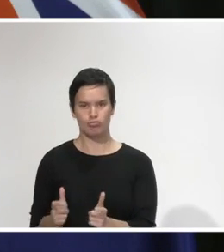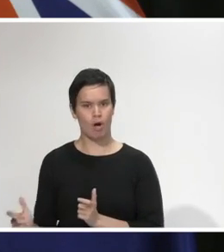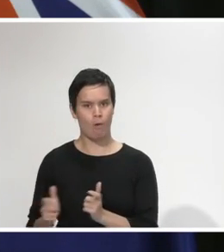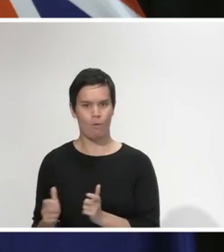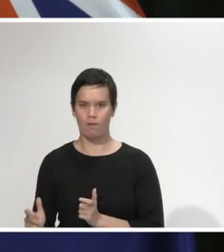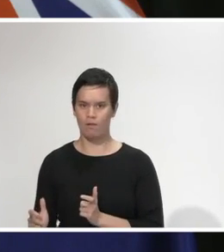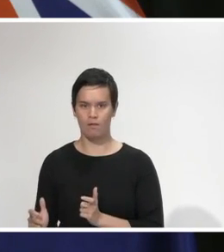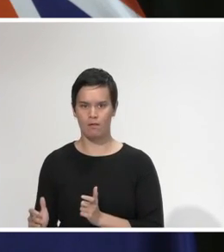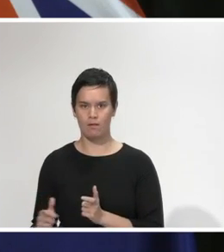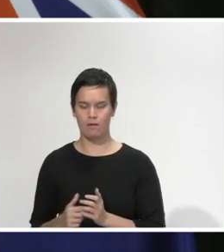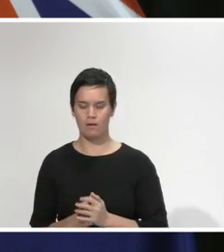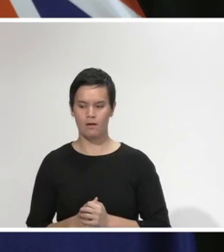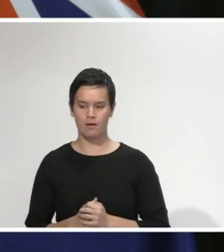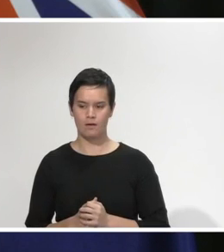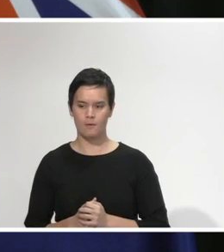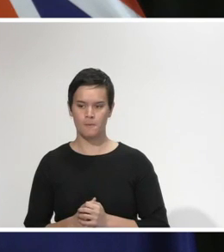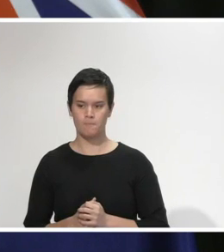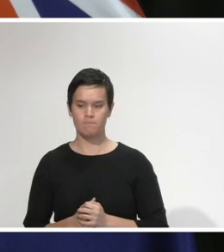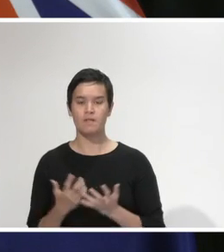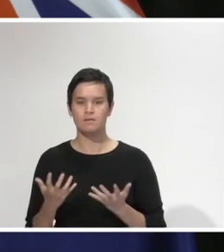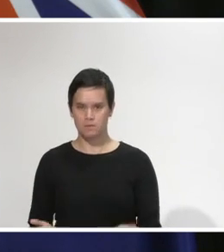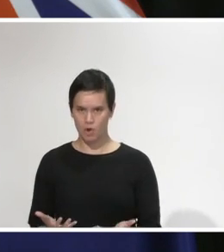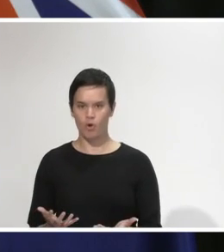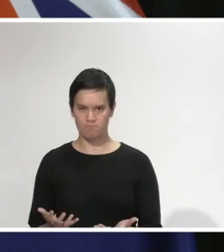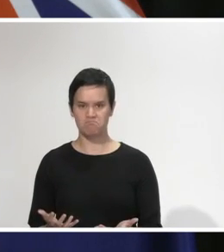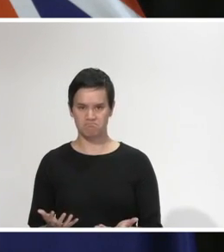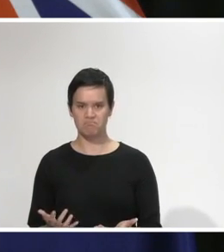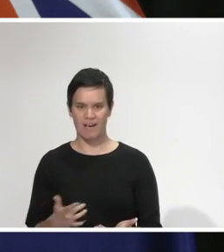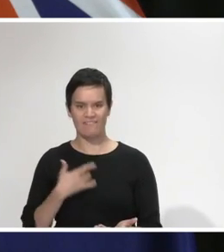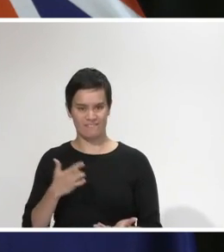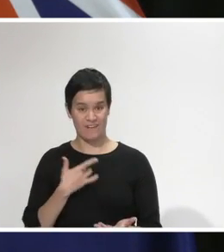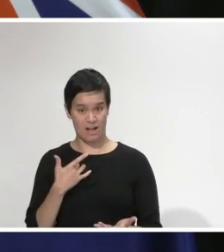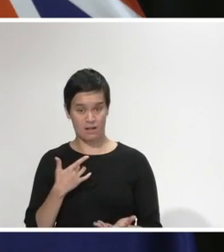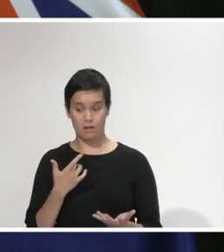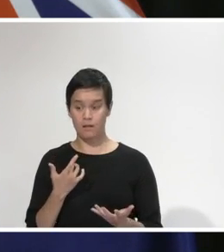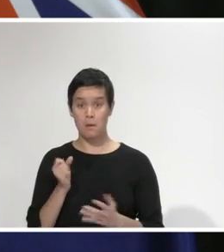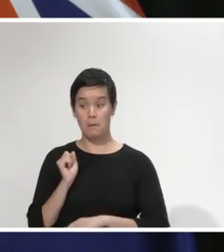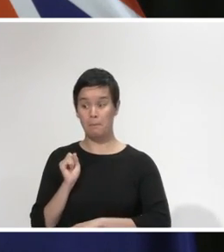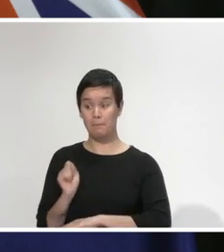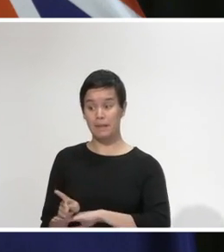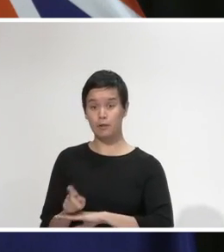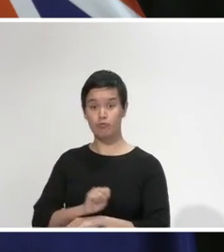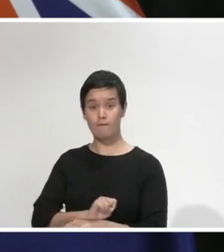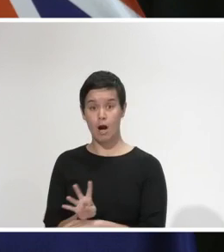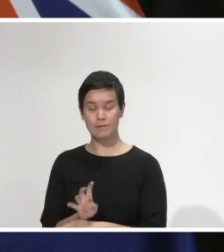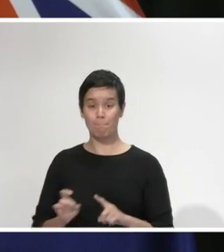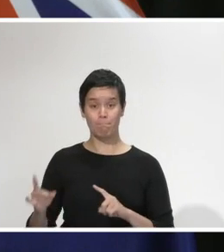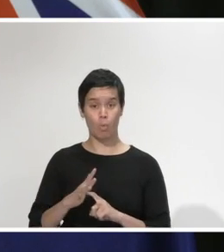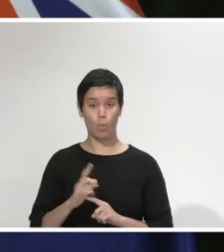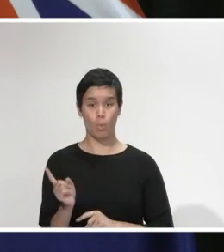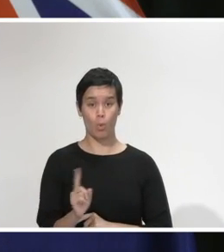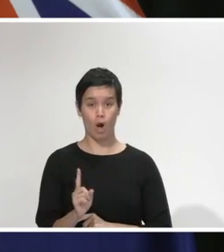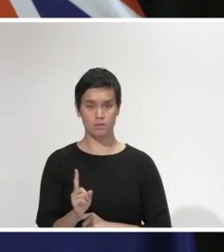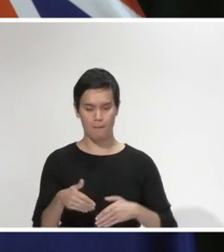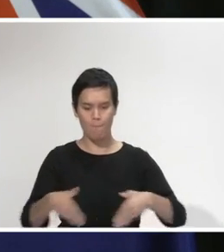And so I think what is clear is that border closures have been a really important part of countries, including our own, being able